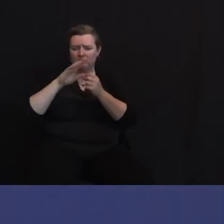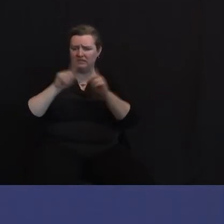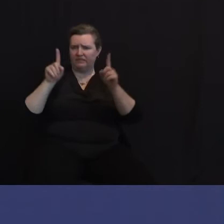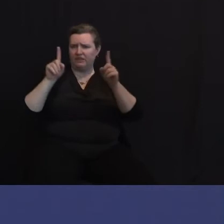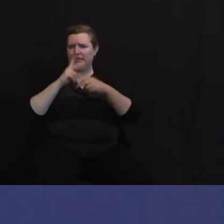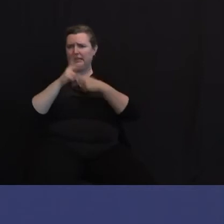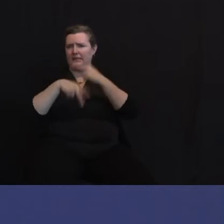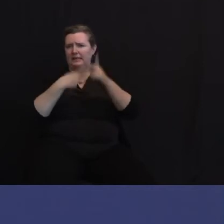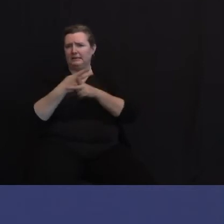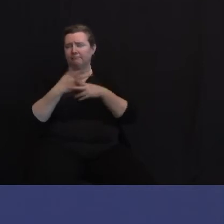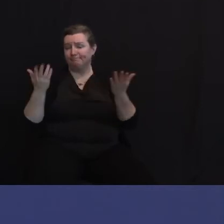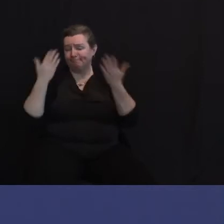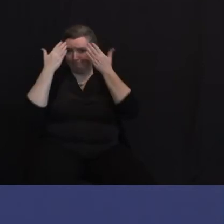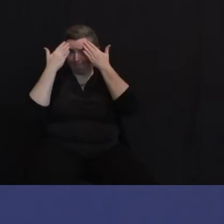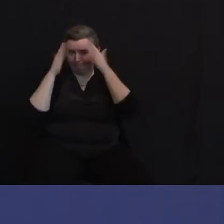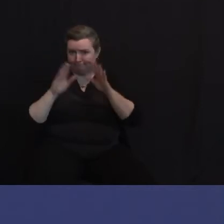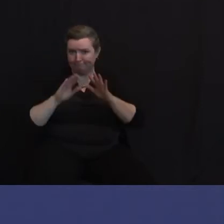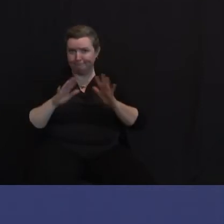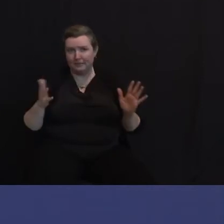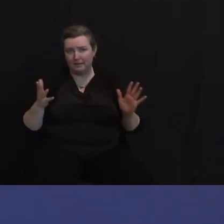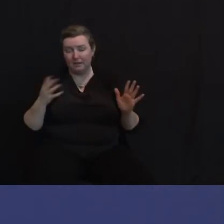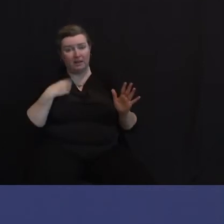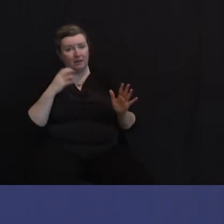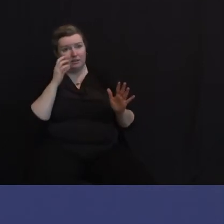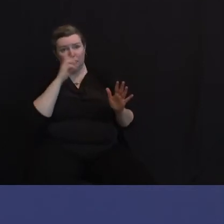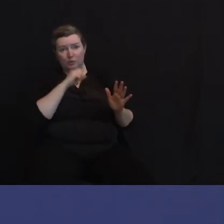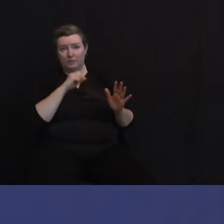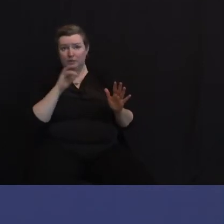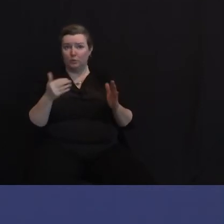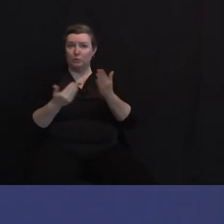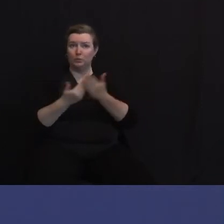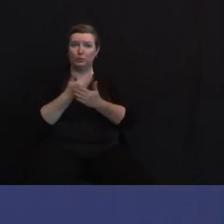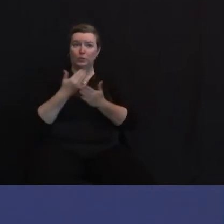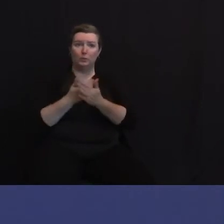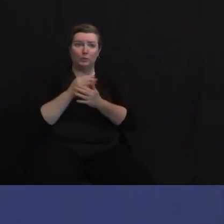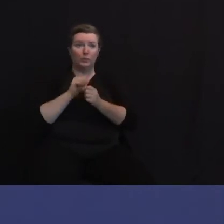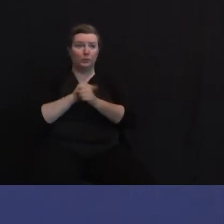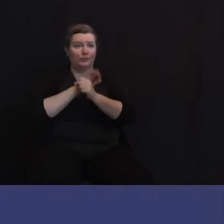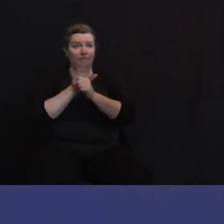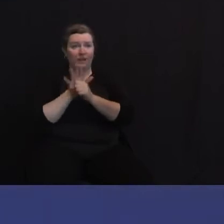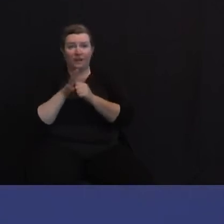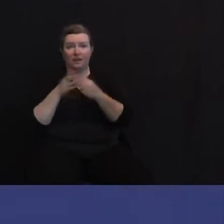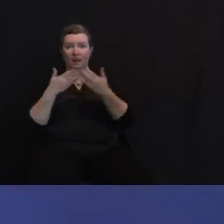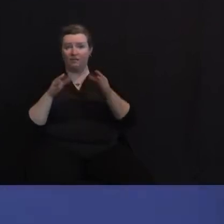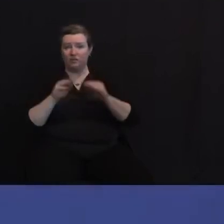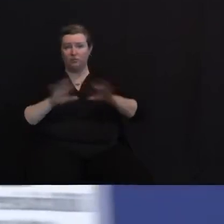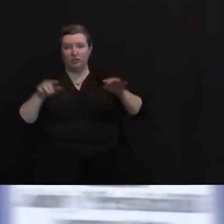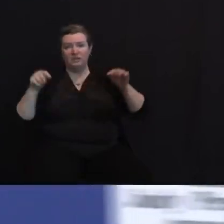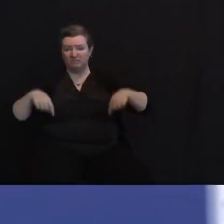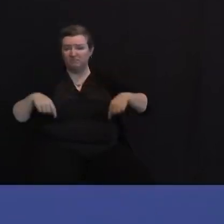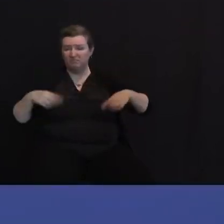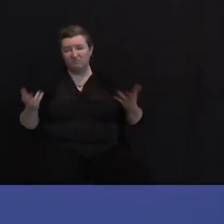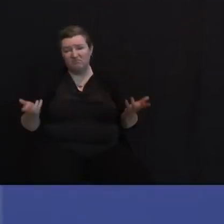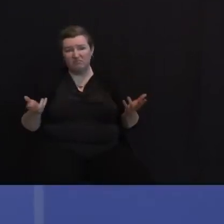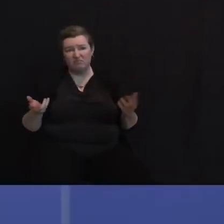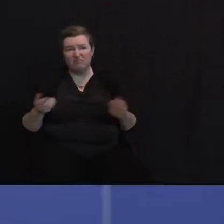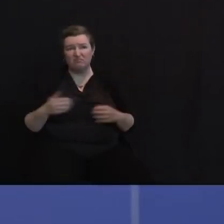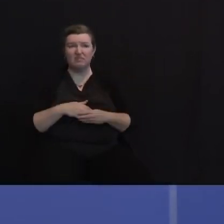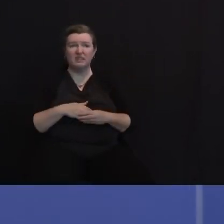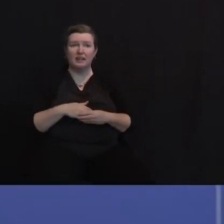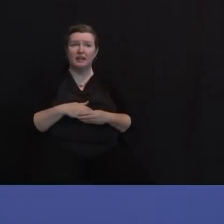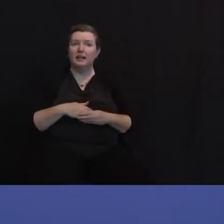personal, but we assume it's in our midst. Is that fair to say? I don't believe there's any documented cases with the variant